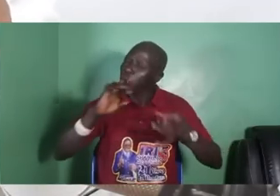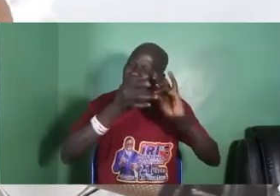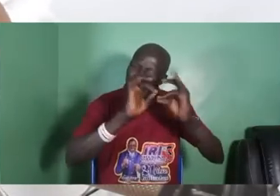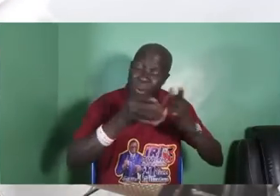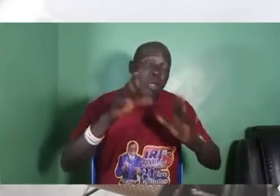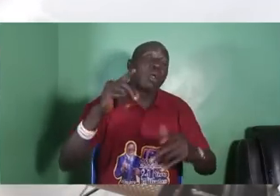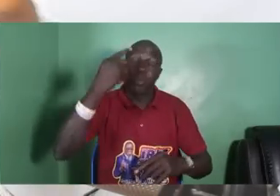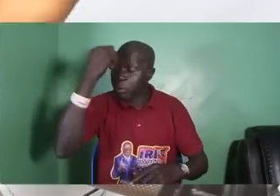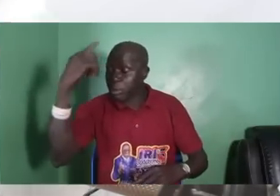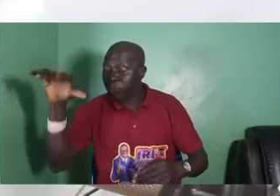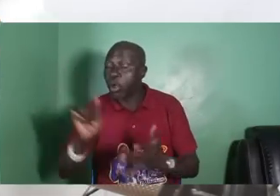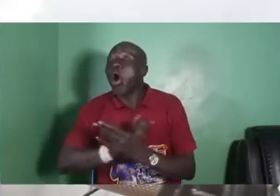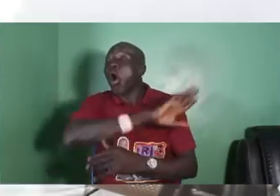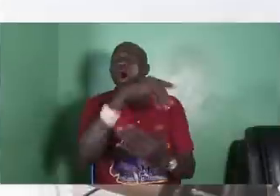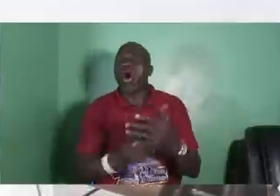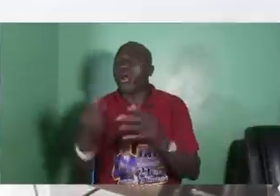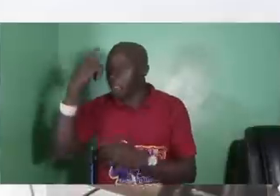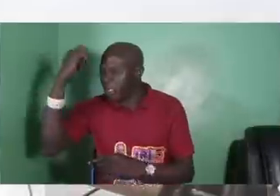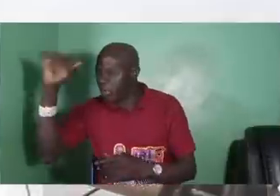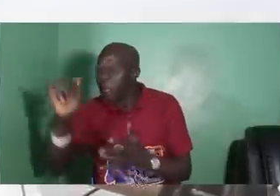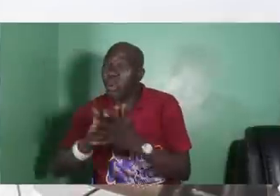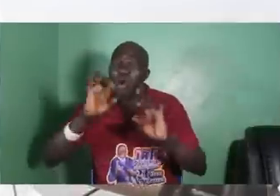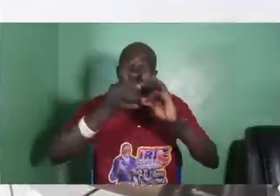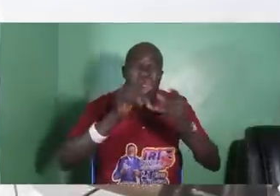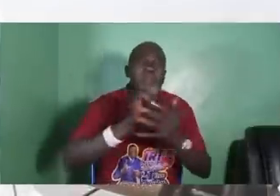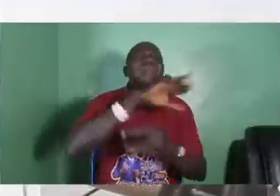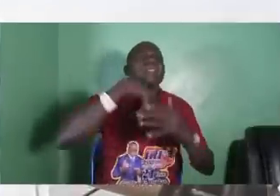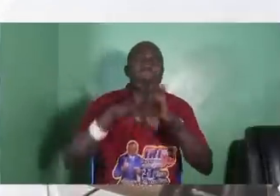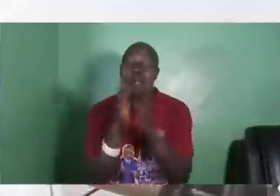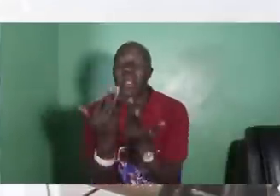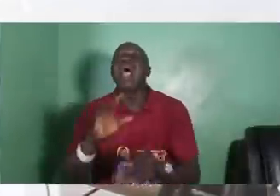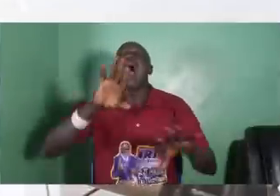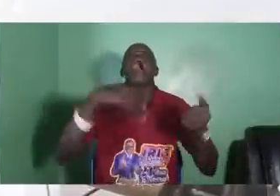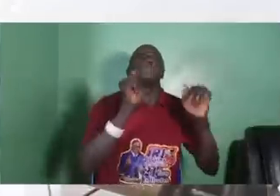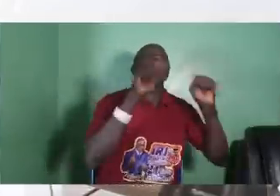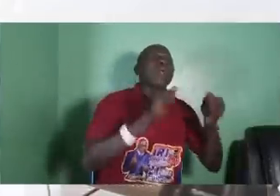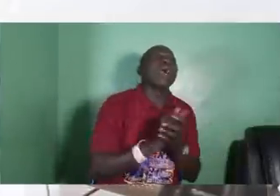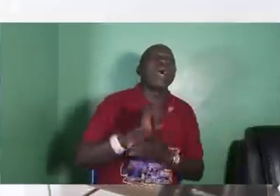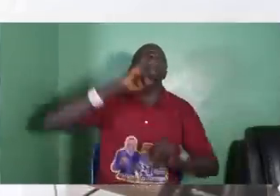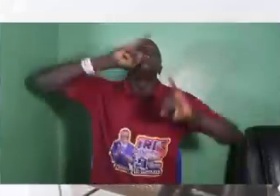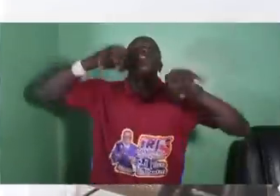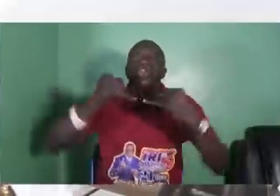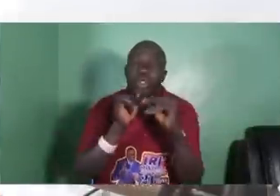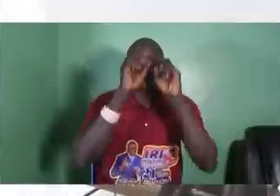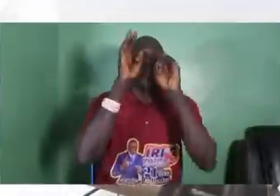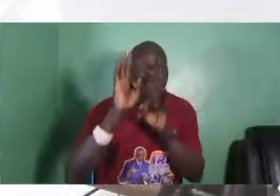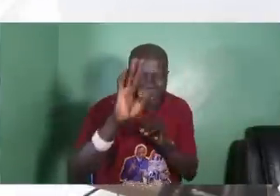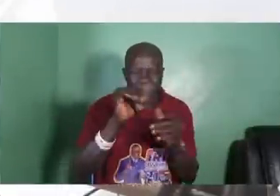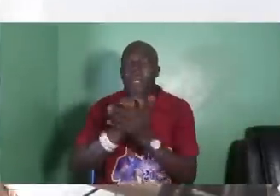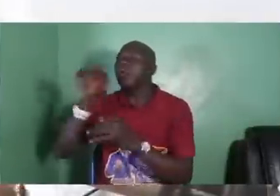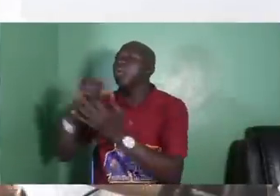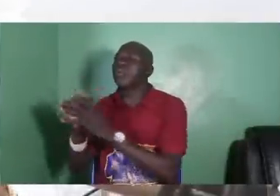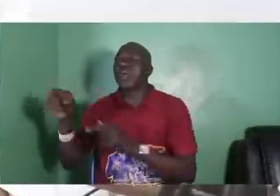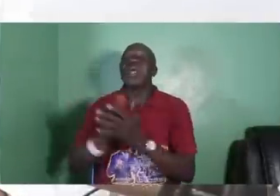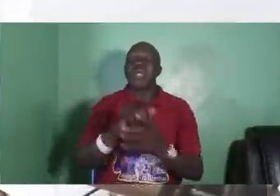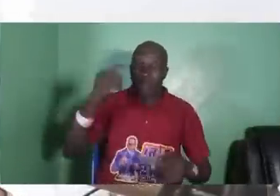dream? Se gbogbo awon ala tin be bibe na jero na no. That means all the dream in the Bible is true. O lo ni wa su o se ni ronu da ba ko so. How the preacher will not think different before they